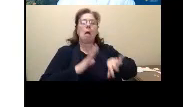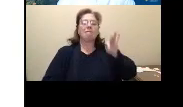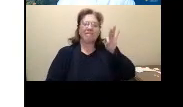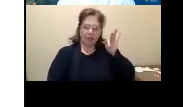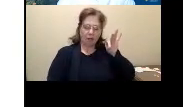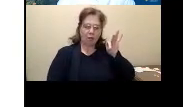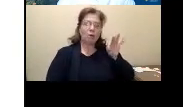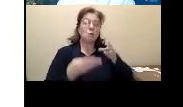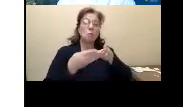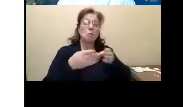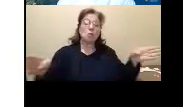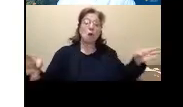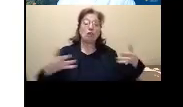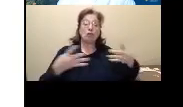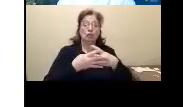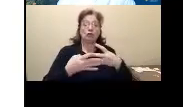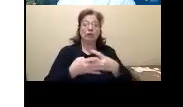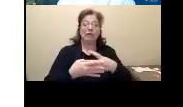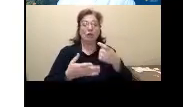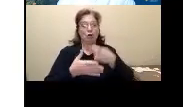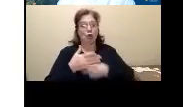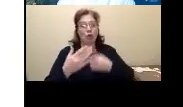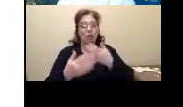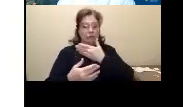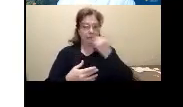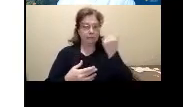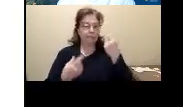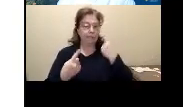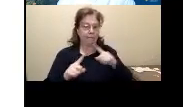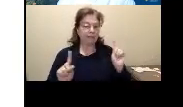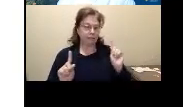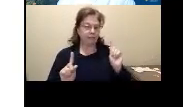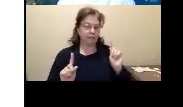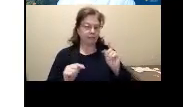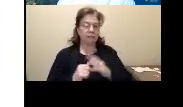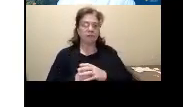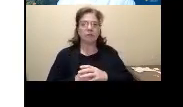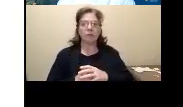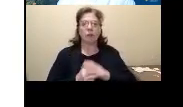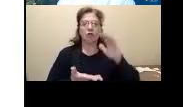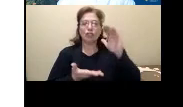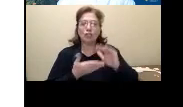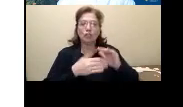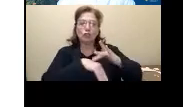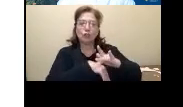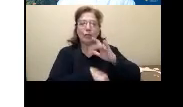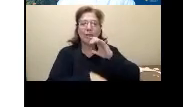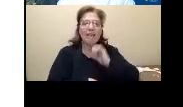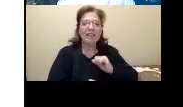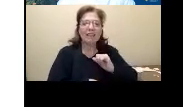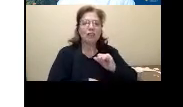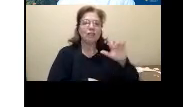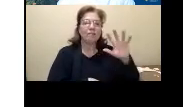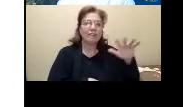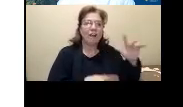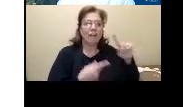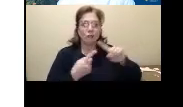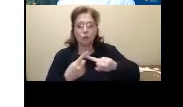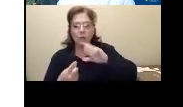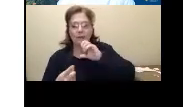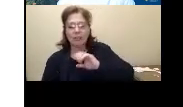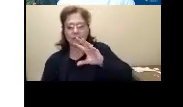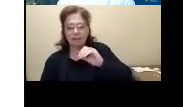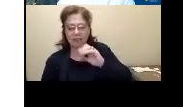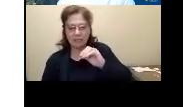more broadly. So including the age, or reducing the early age from 55 down to 50 for eligible patients, and reducing the